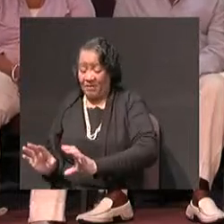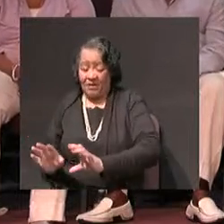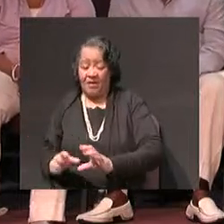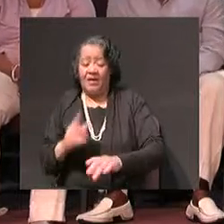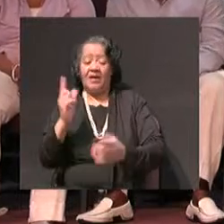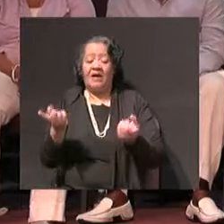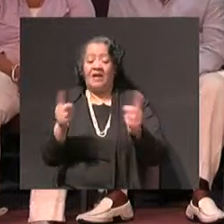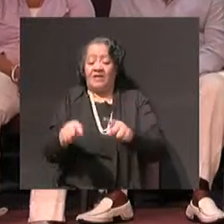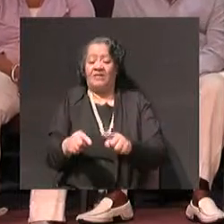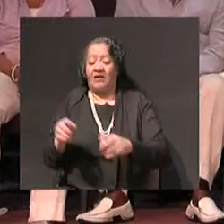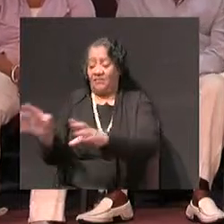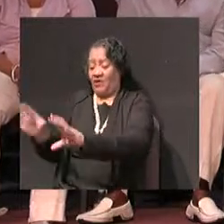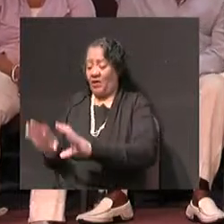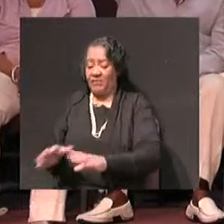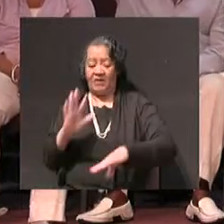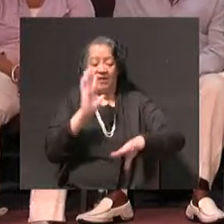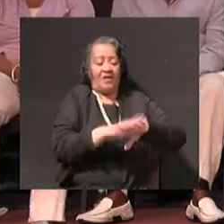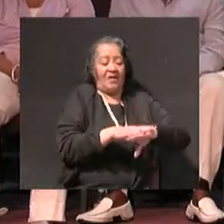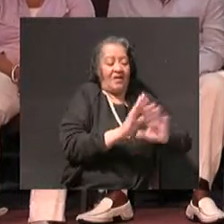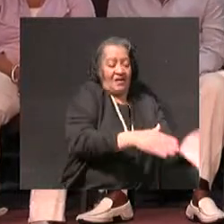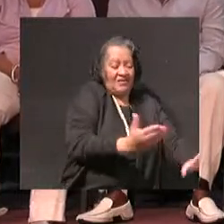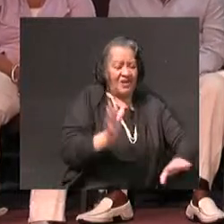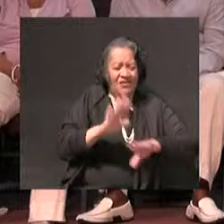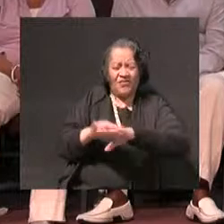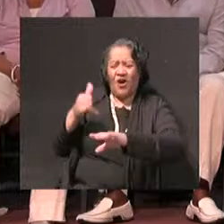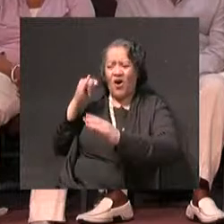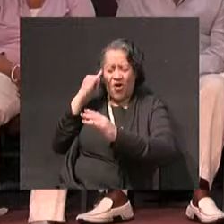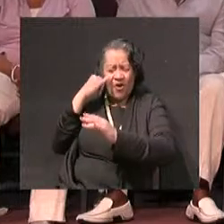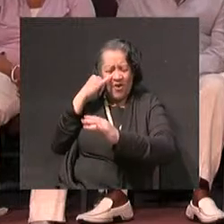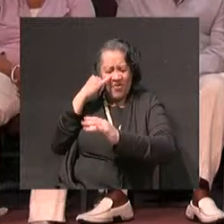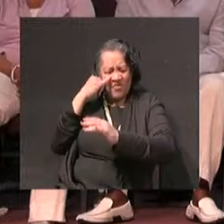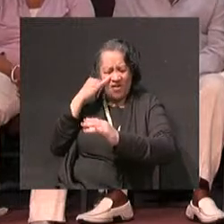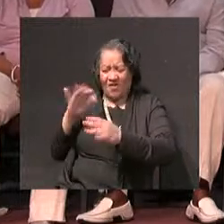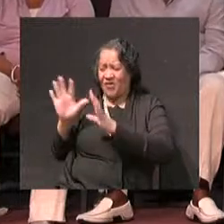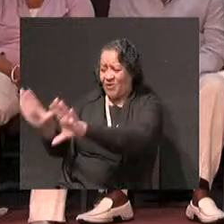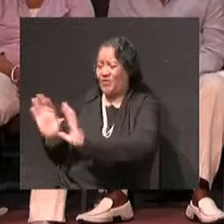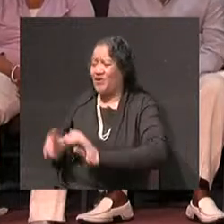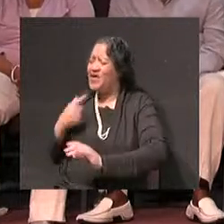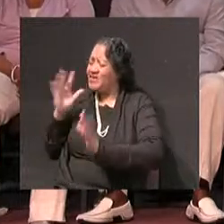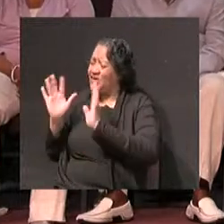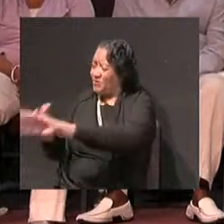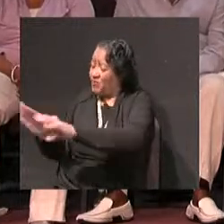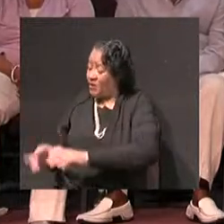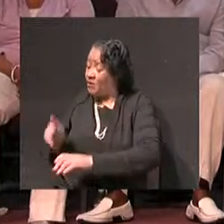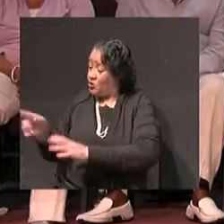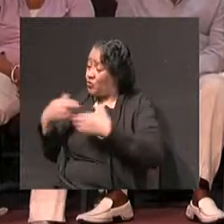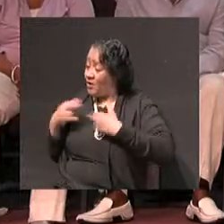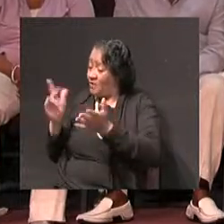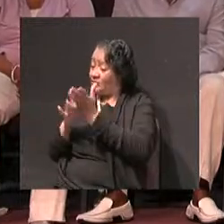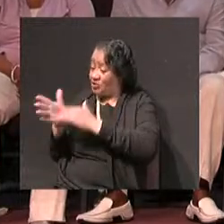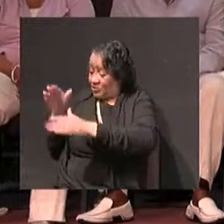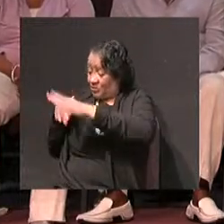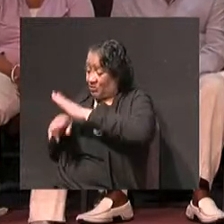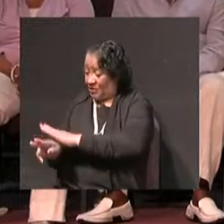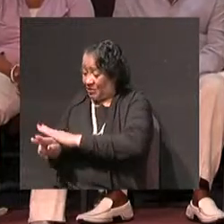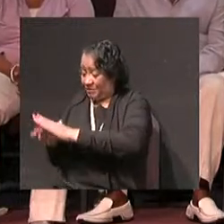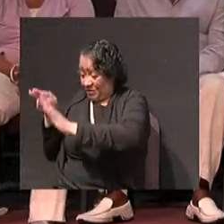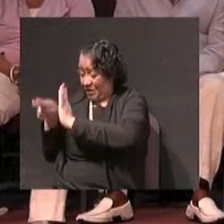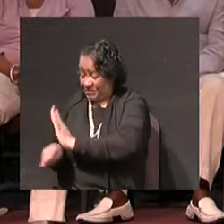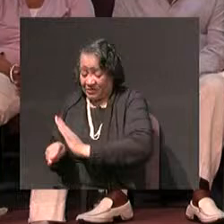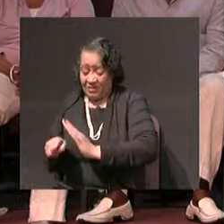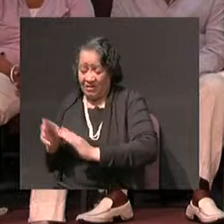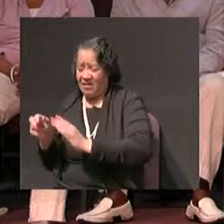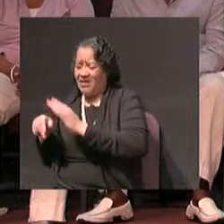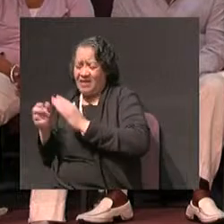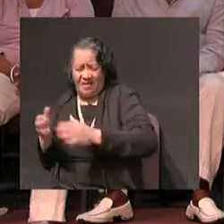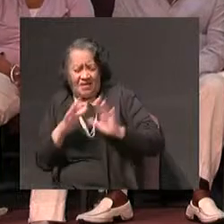Saturday morning, grave, death called grave again and said, grave, do you got it? Grave